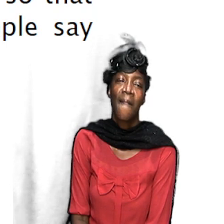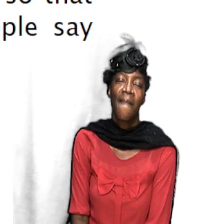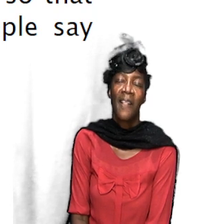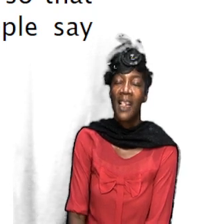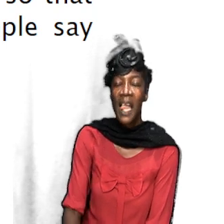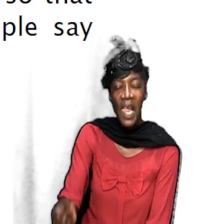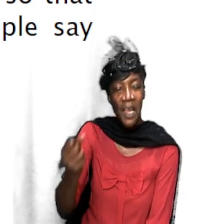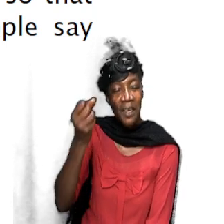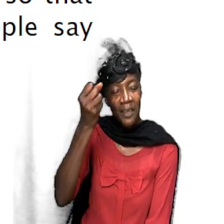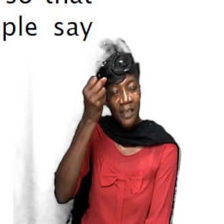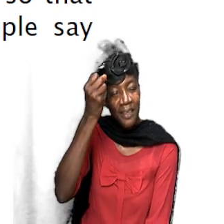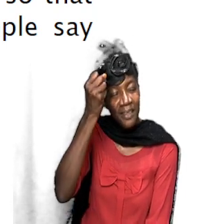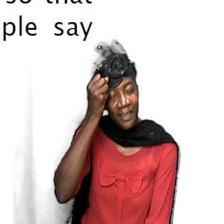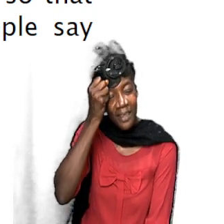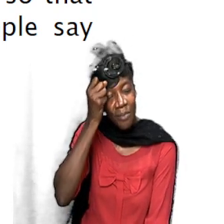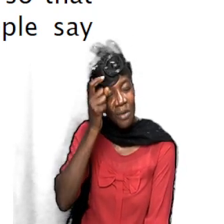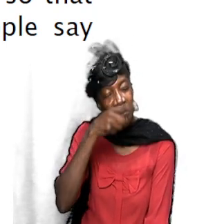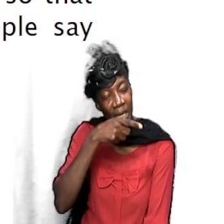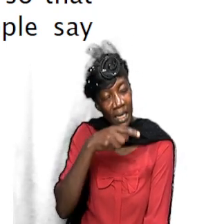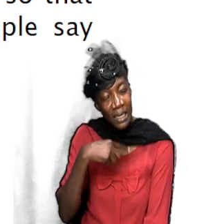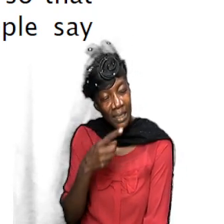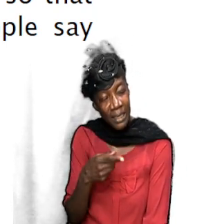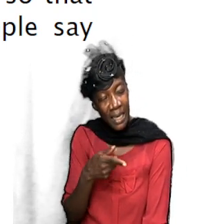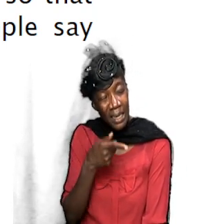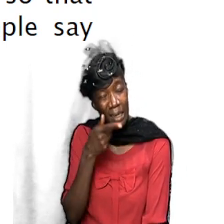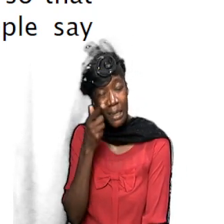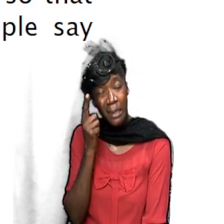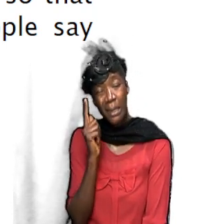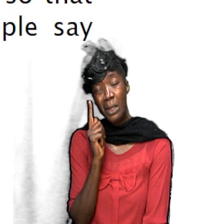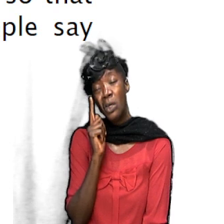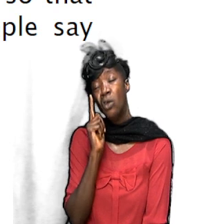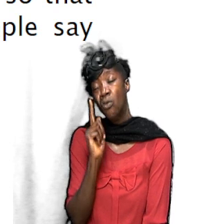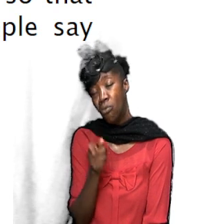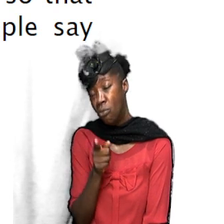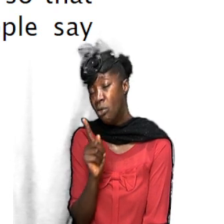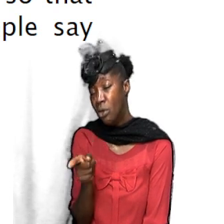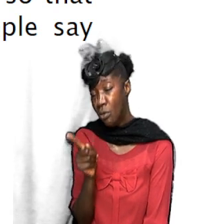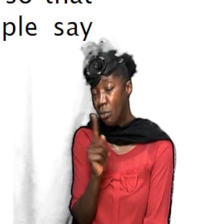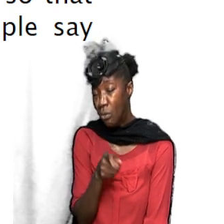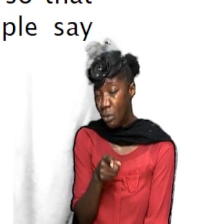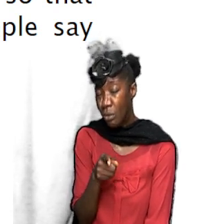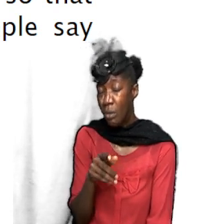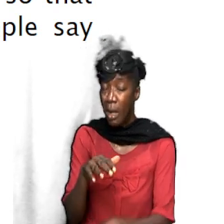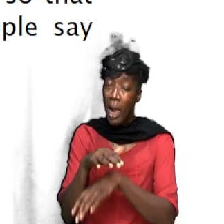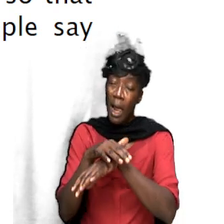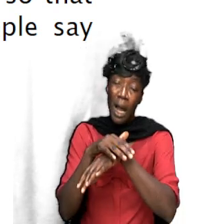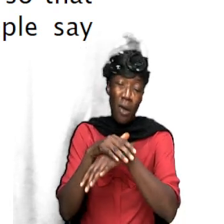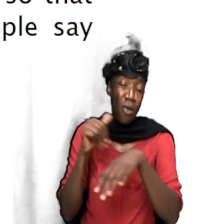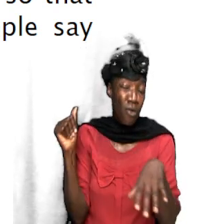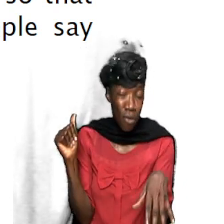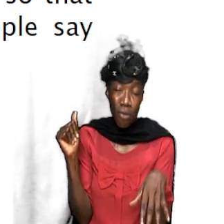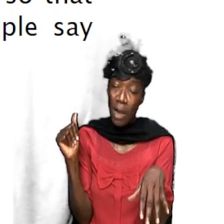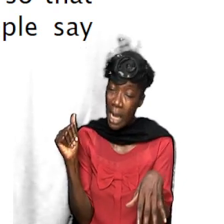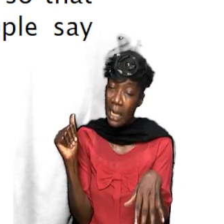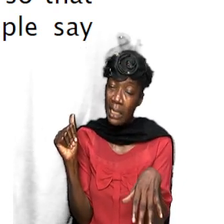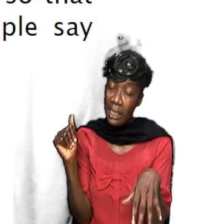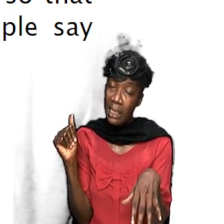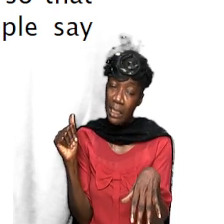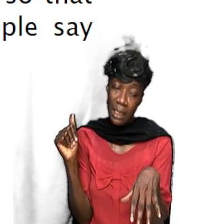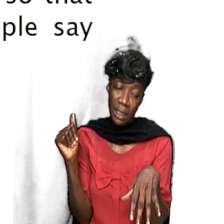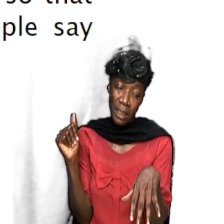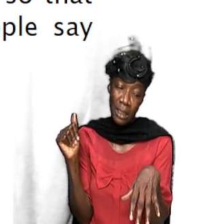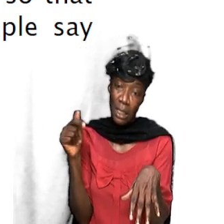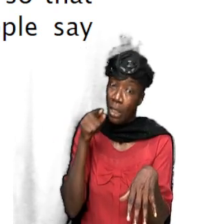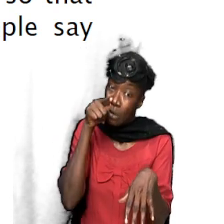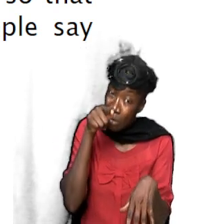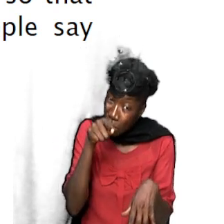Samuel said, you shall cry out, you know, so the man of the king, Samuel was saying to the people, you're